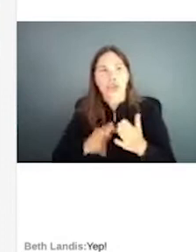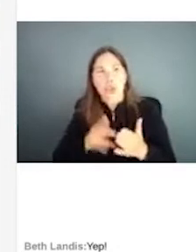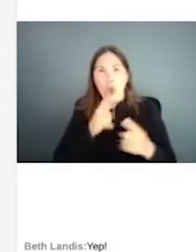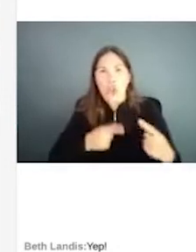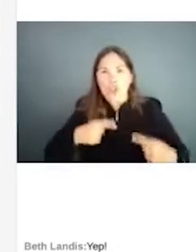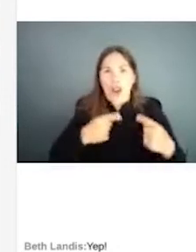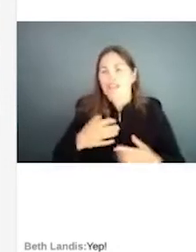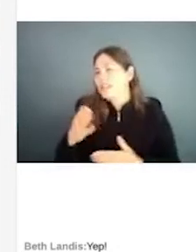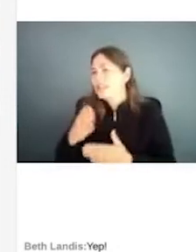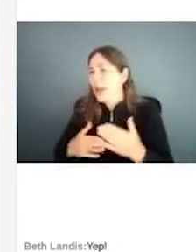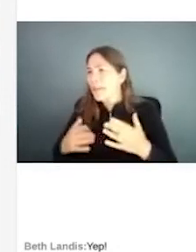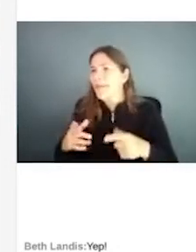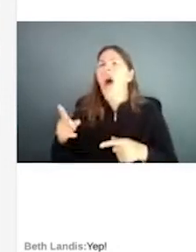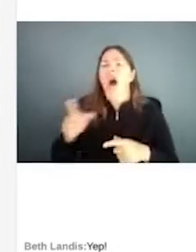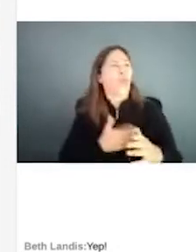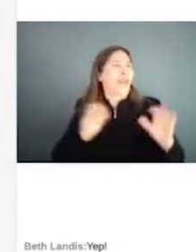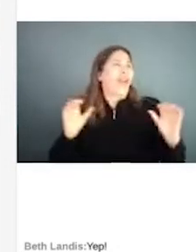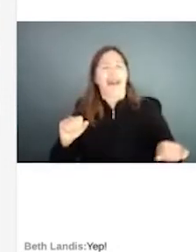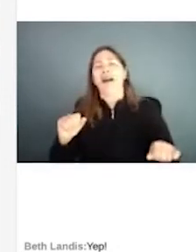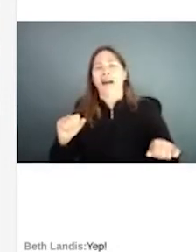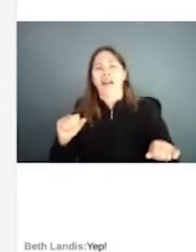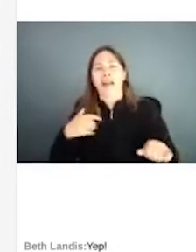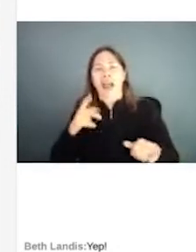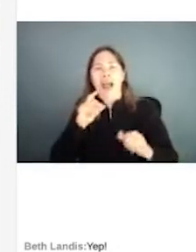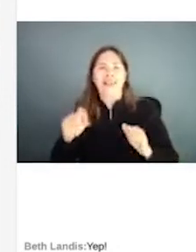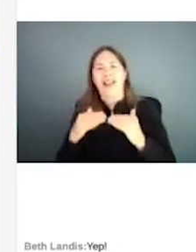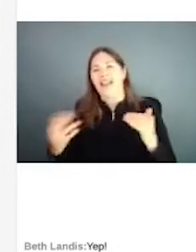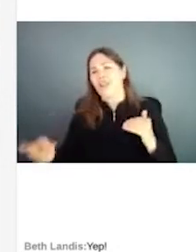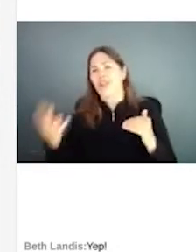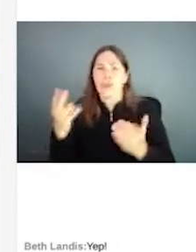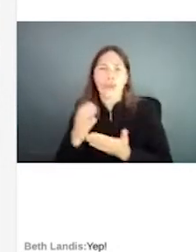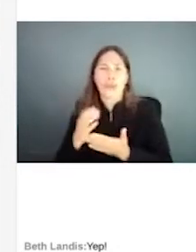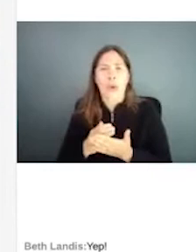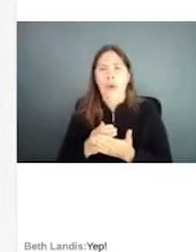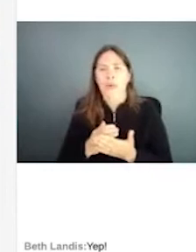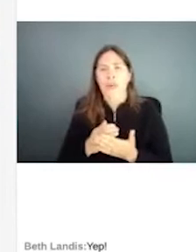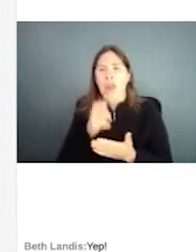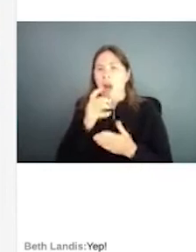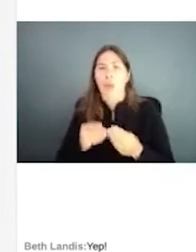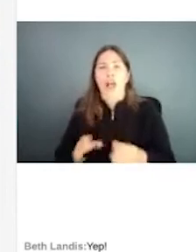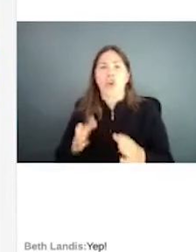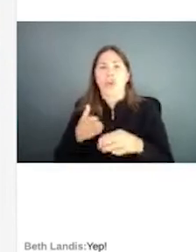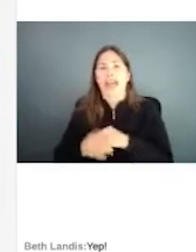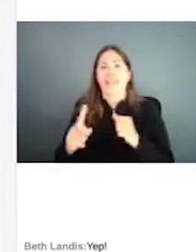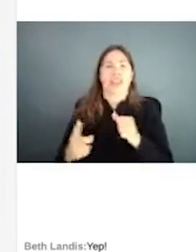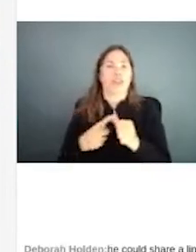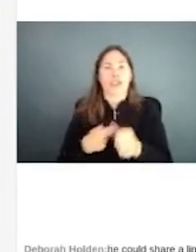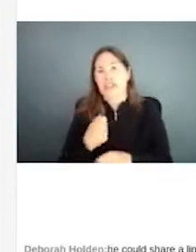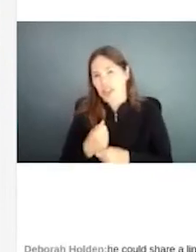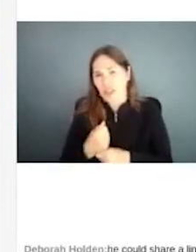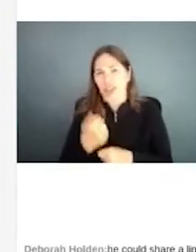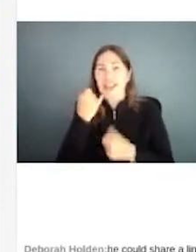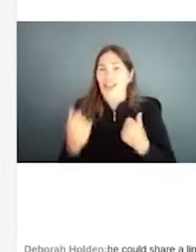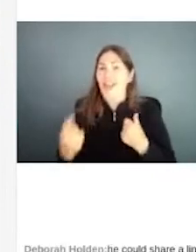well, our kids are able to jump right in. We need a level 2 course so that we don't lose them after the first year. And if